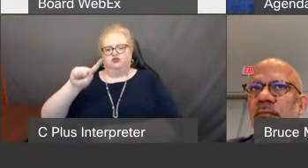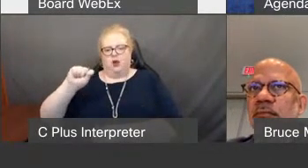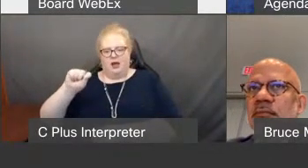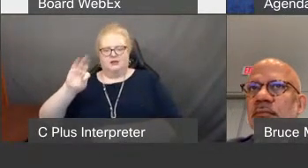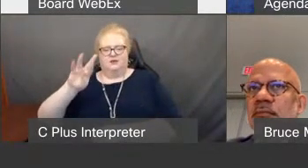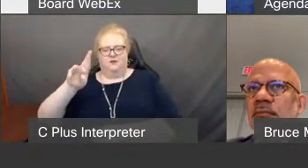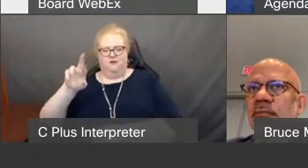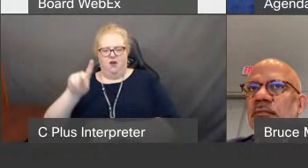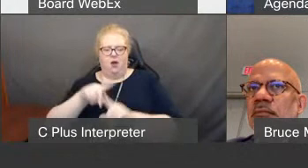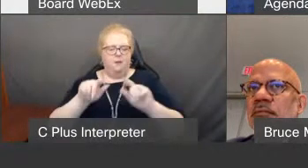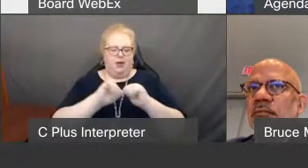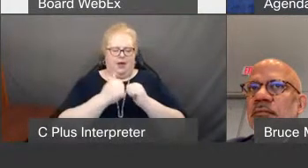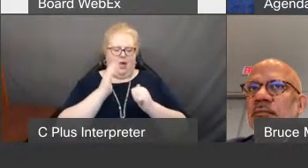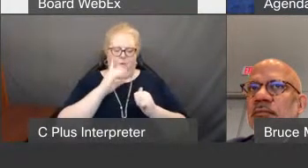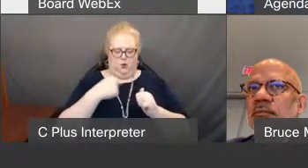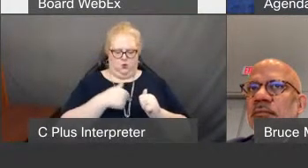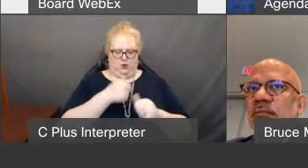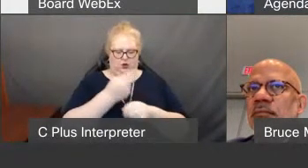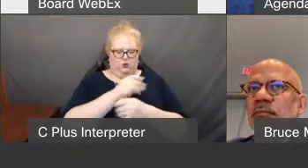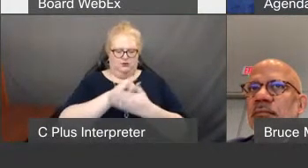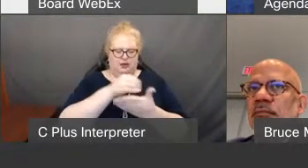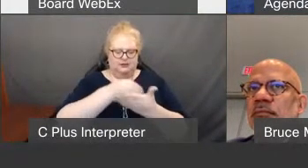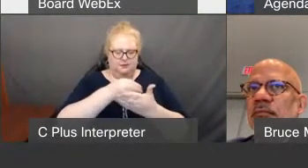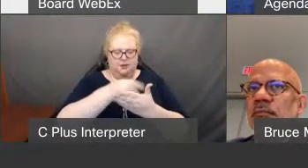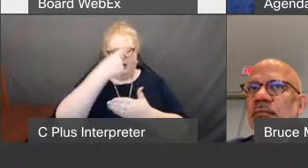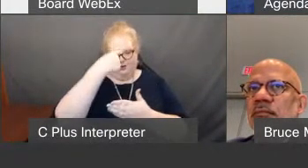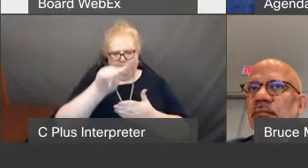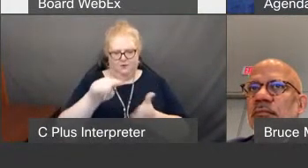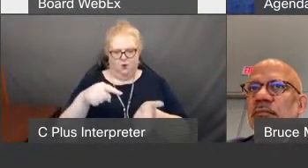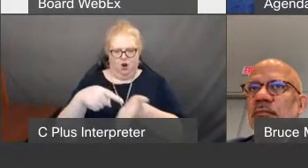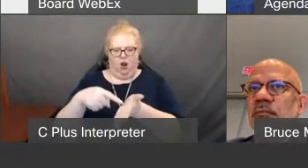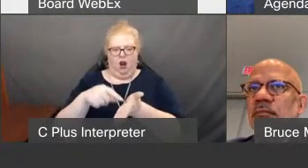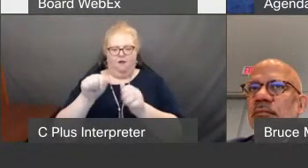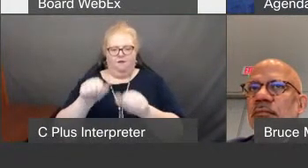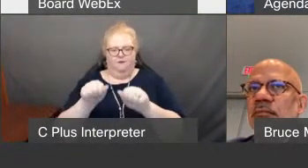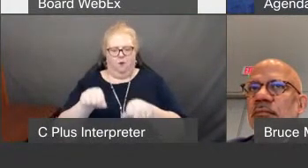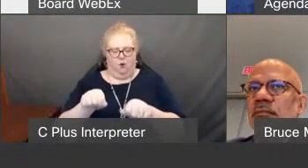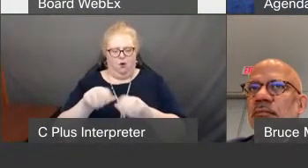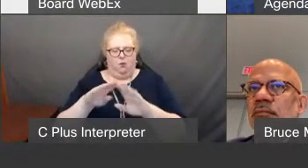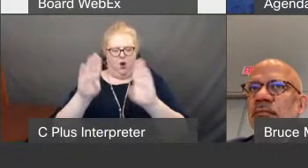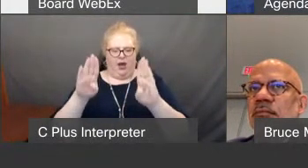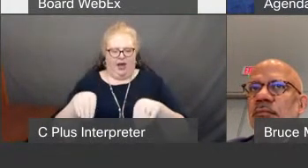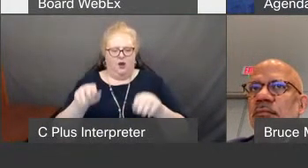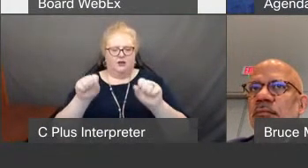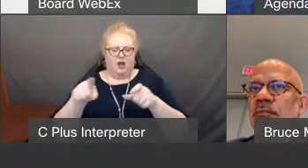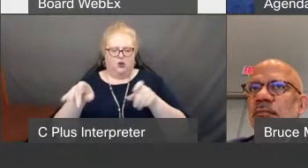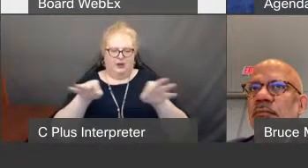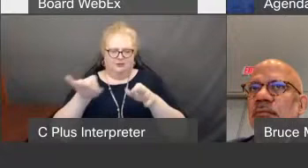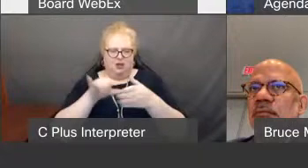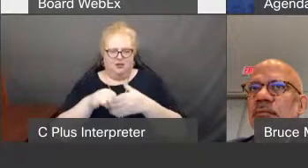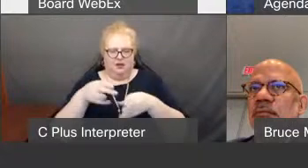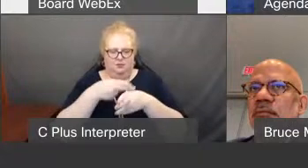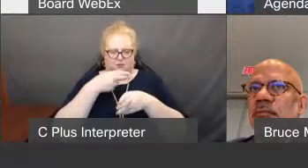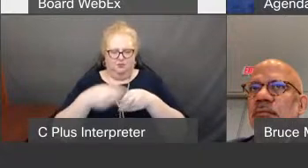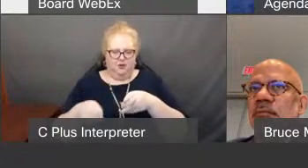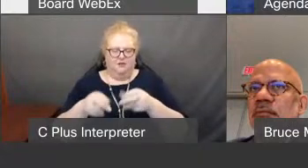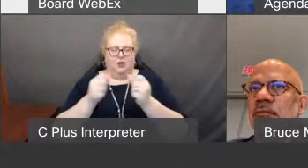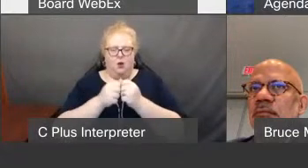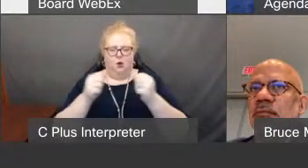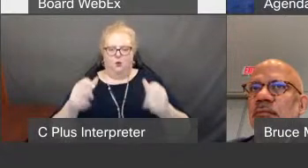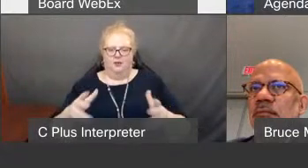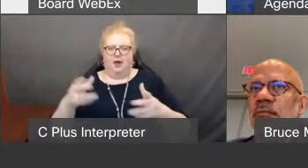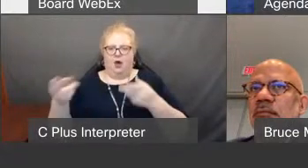into affordable housing? Can you explain that to people just briefly without hiring a bunch of people